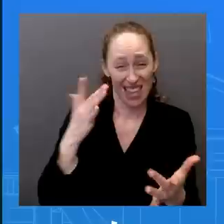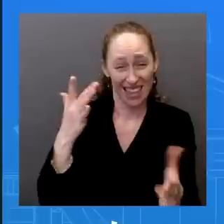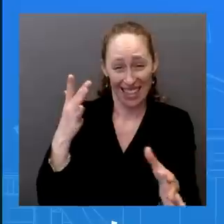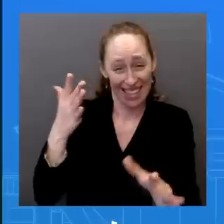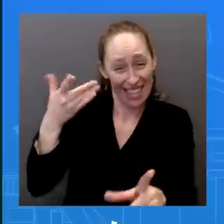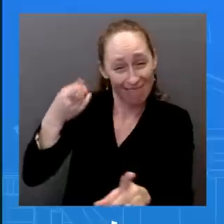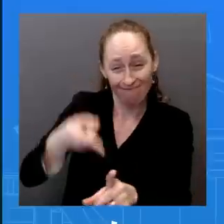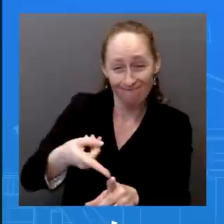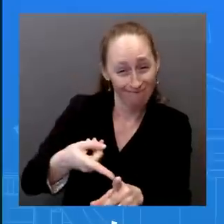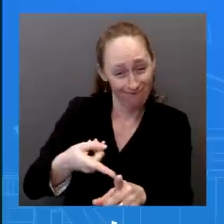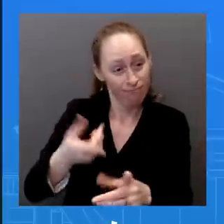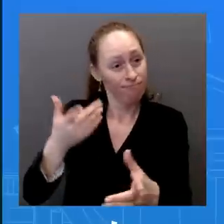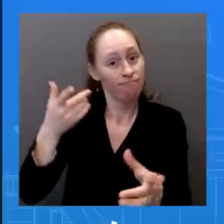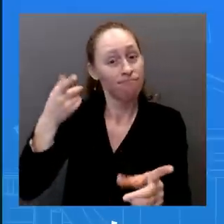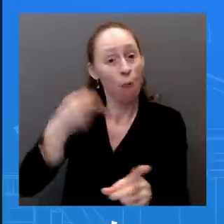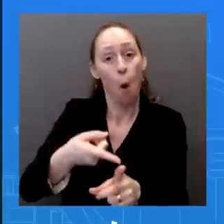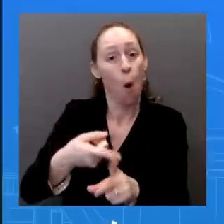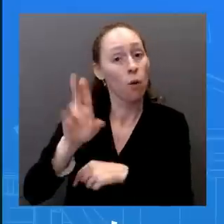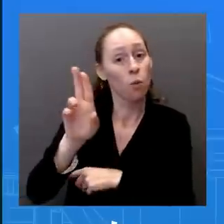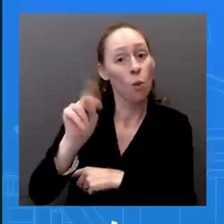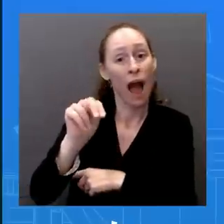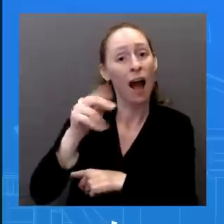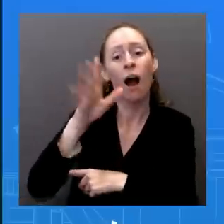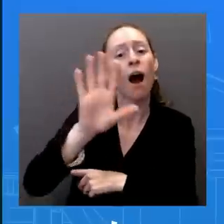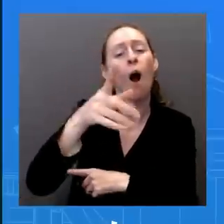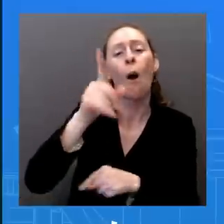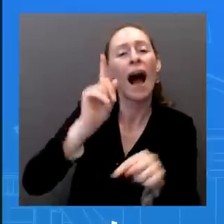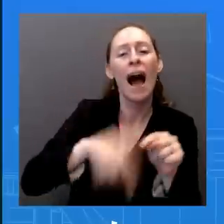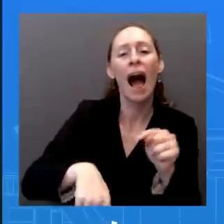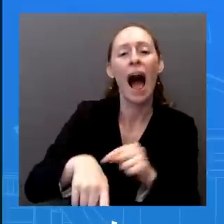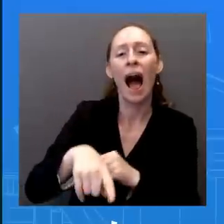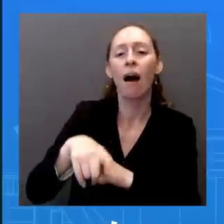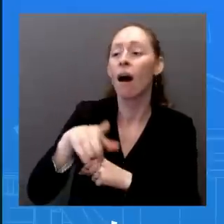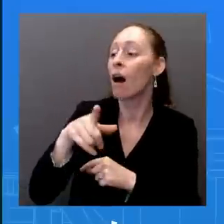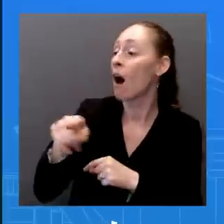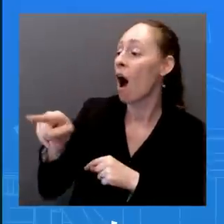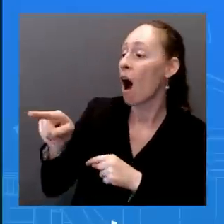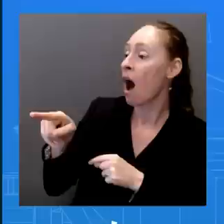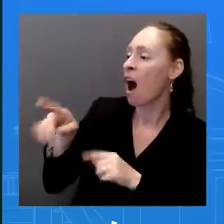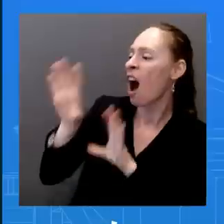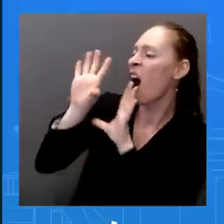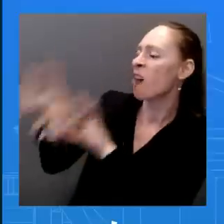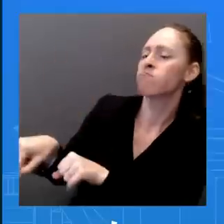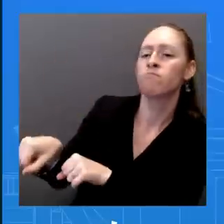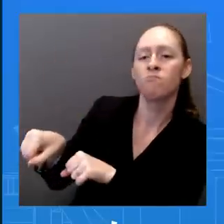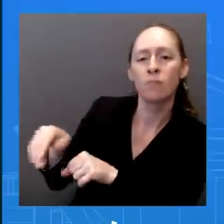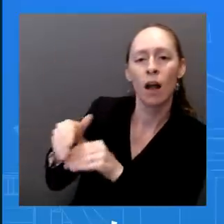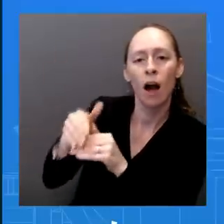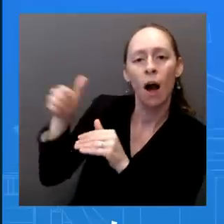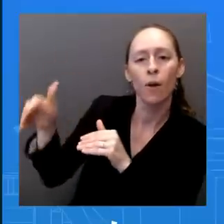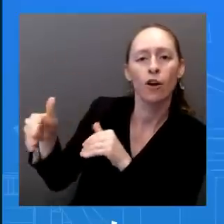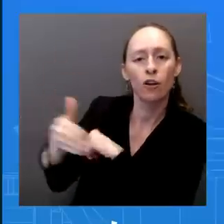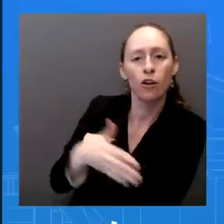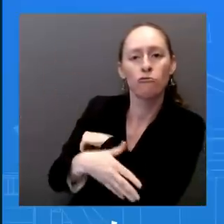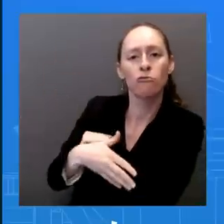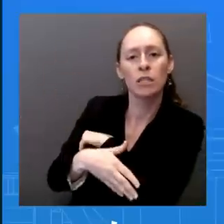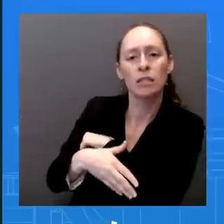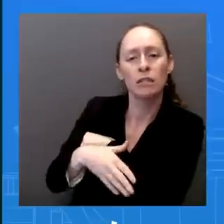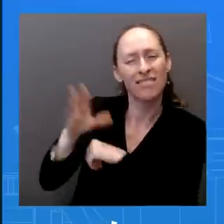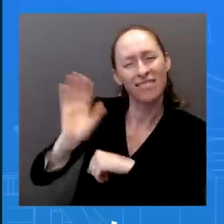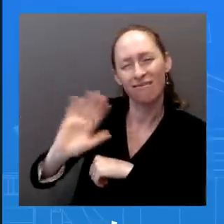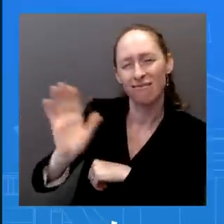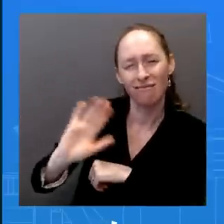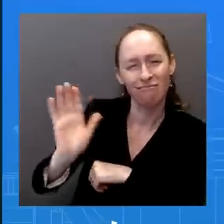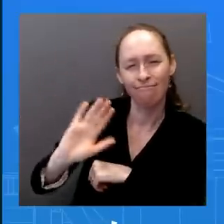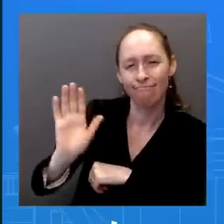most decisively to Ukraine if Russia abandons that effort. And we would like to see every country in the world making that case.